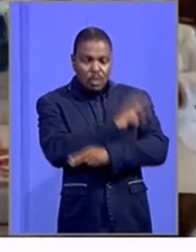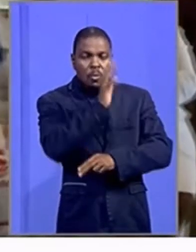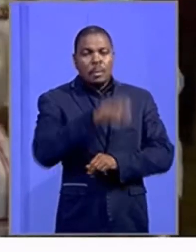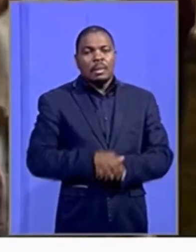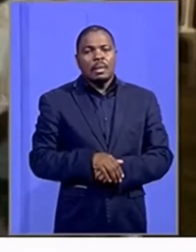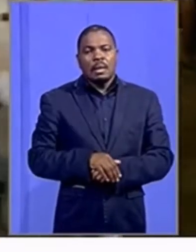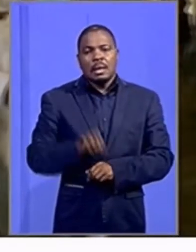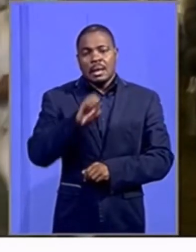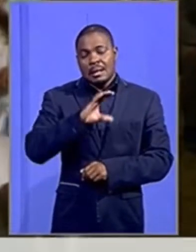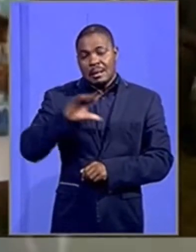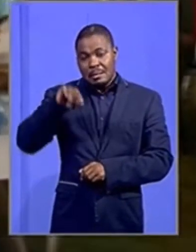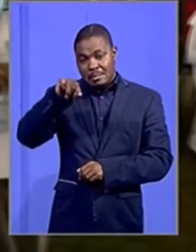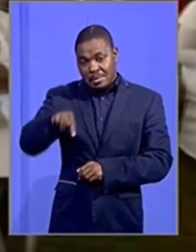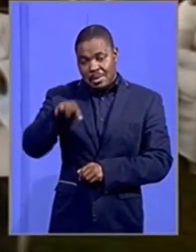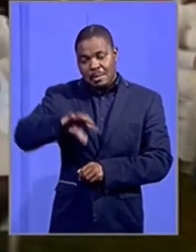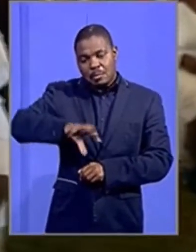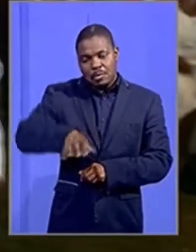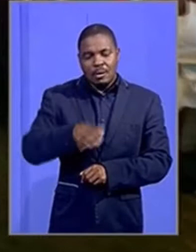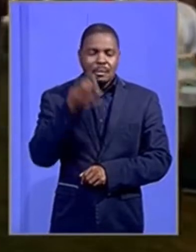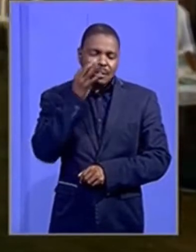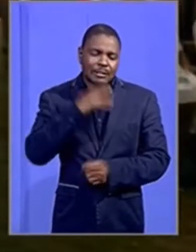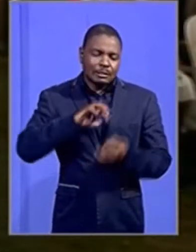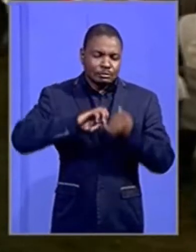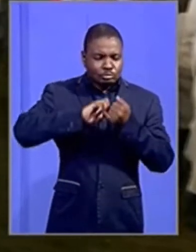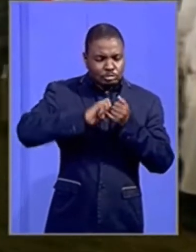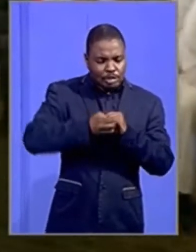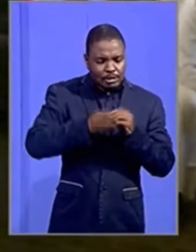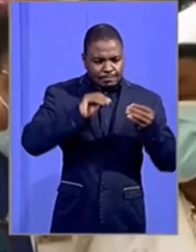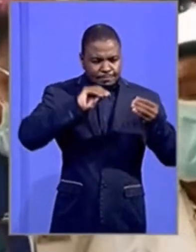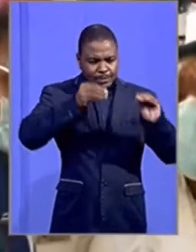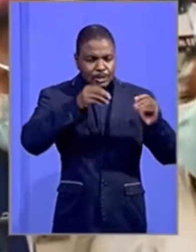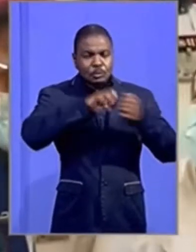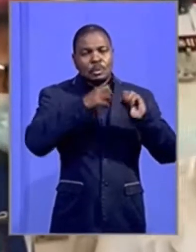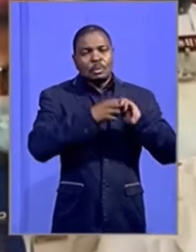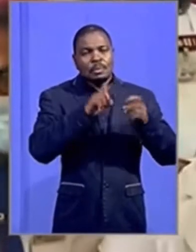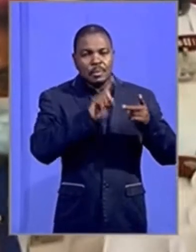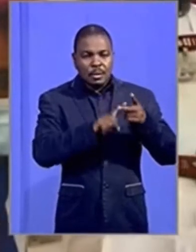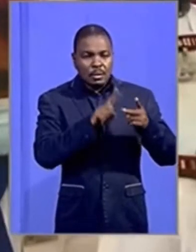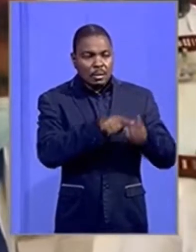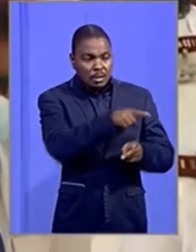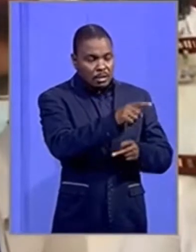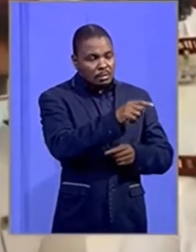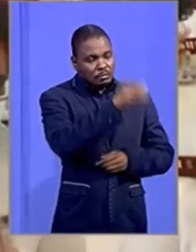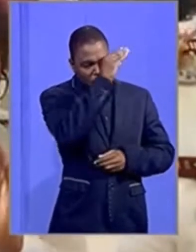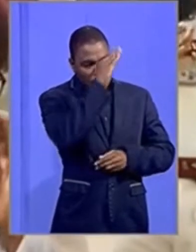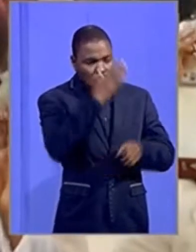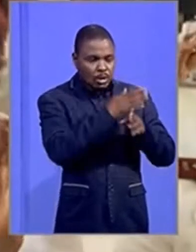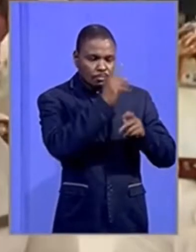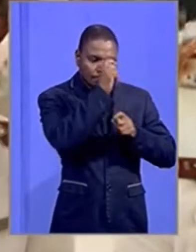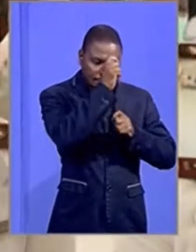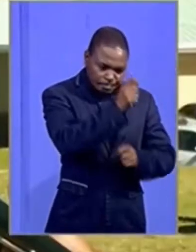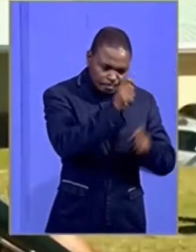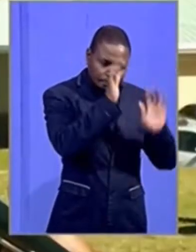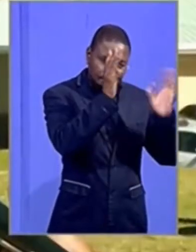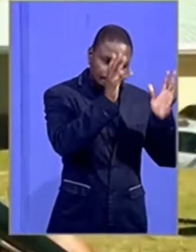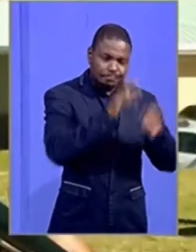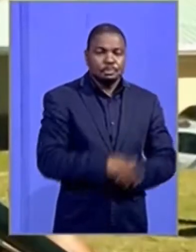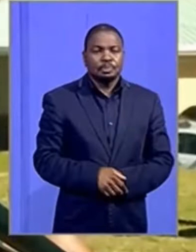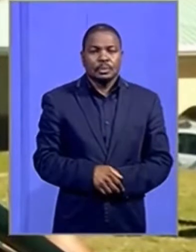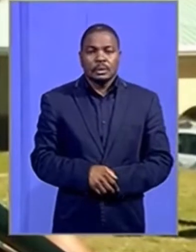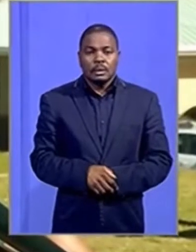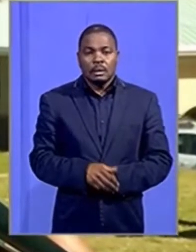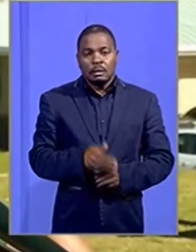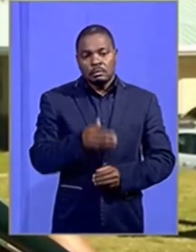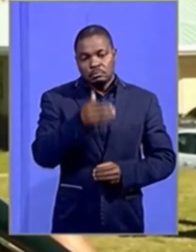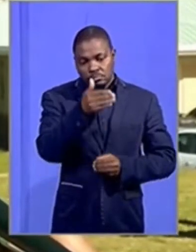e re šitše thopile ka matsapa go sekamolla seemo se sa ditaba le go reta mošomo o dirwago ke baoki. The situation is